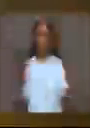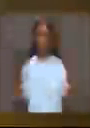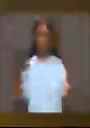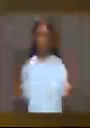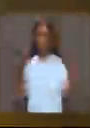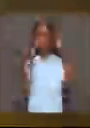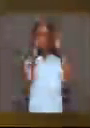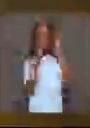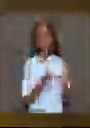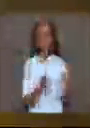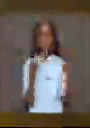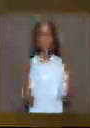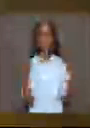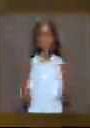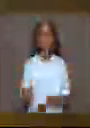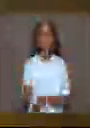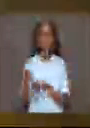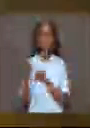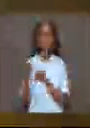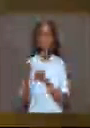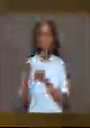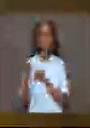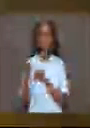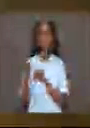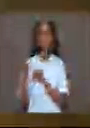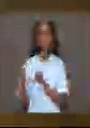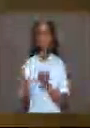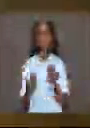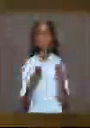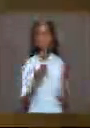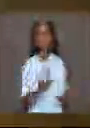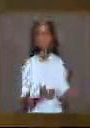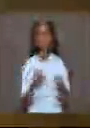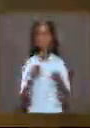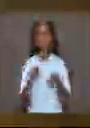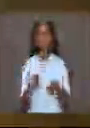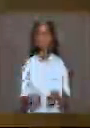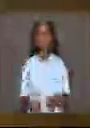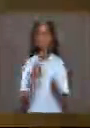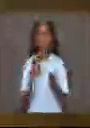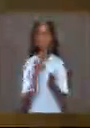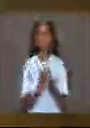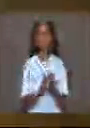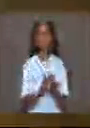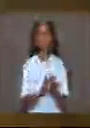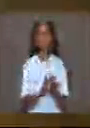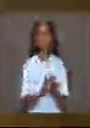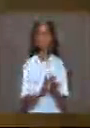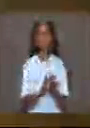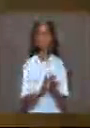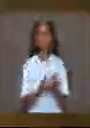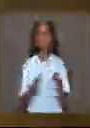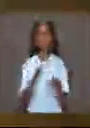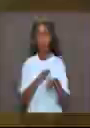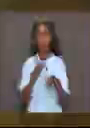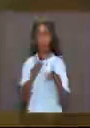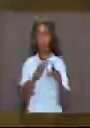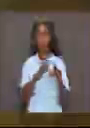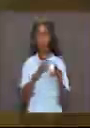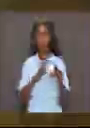Hello, teacher. Hello, students. Welcome to today's lesson on